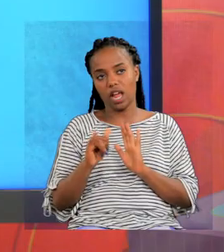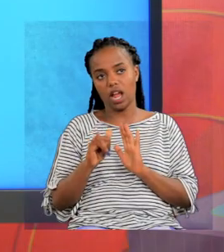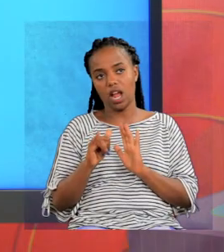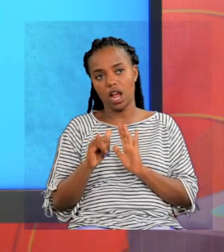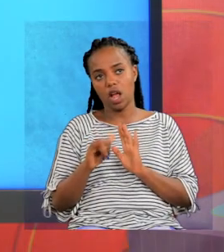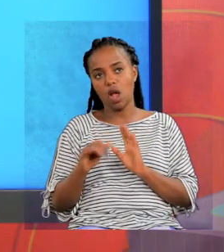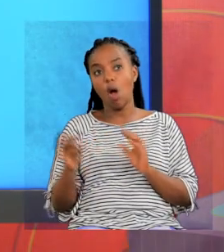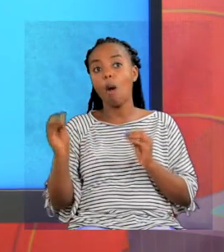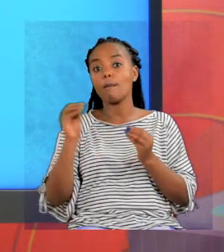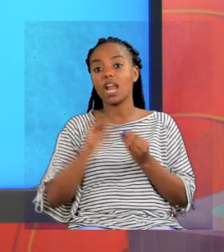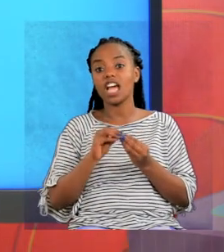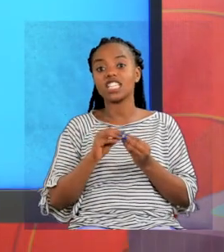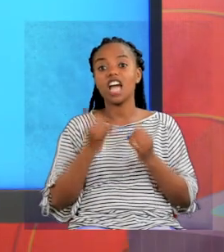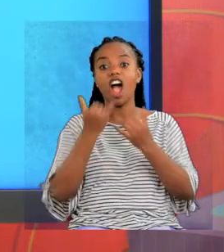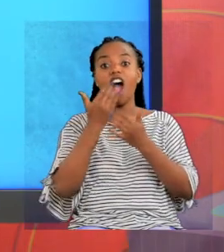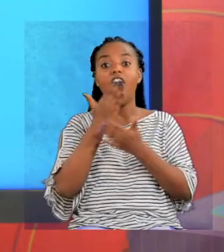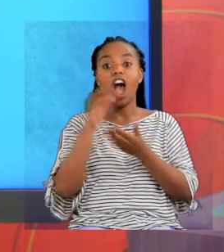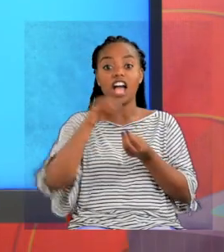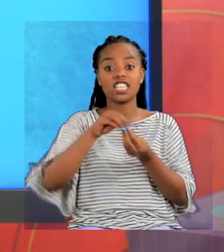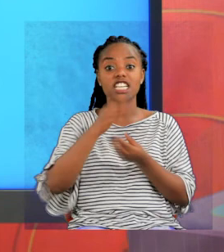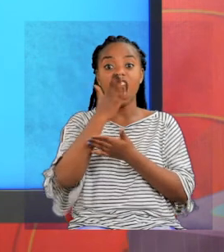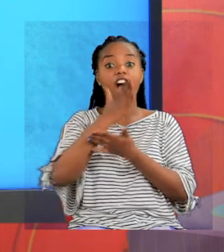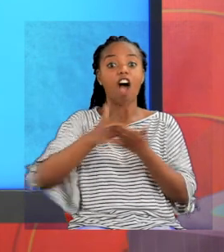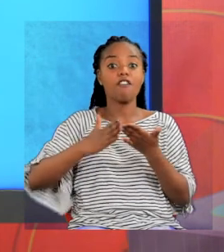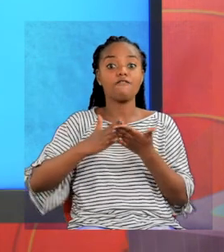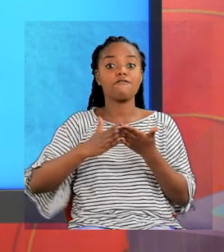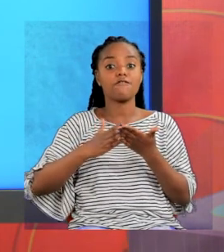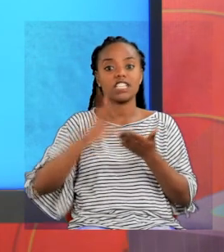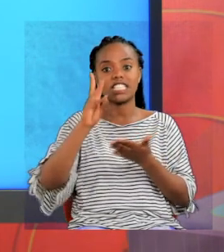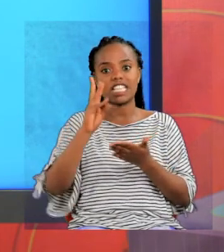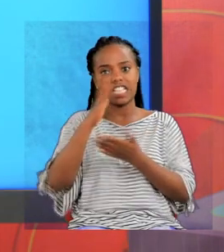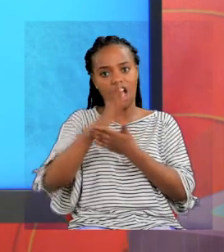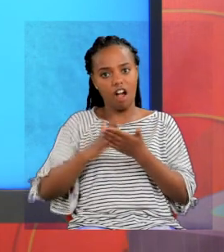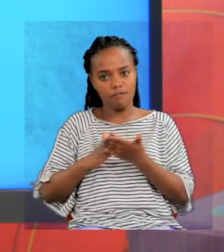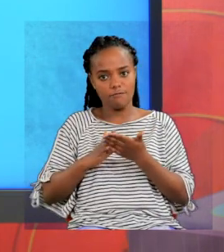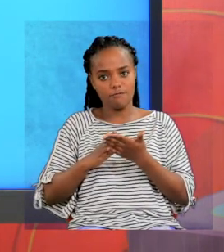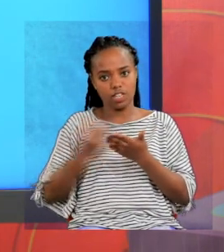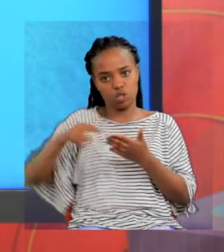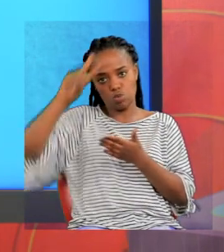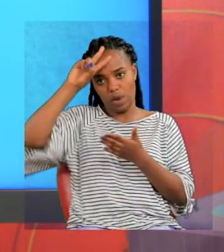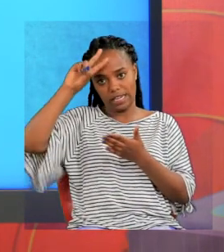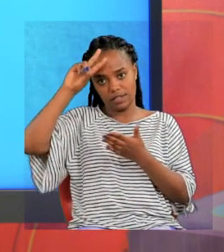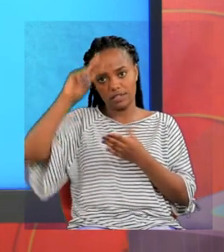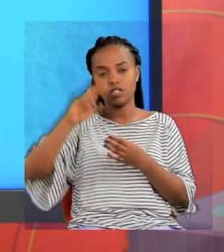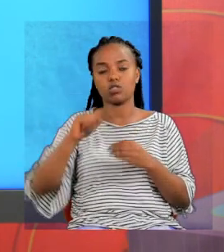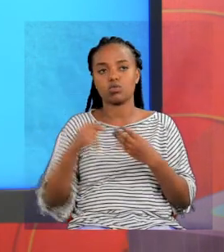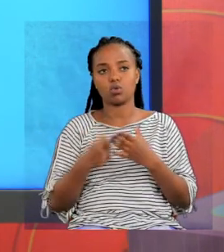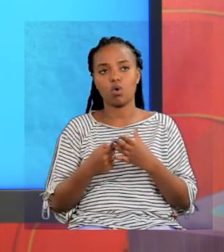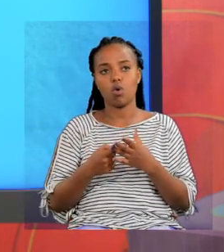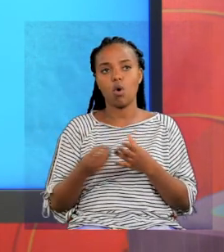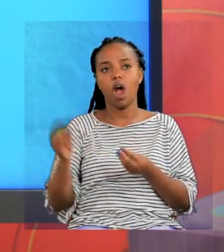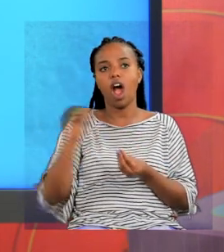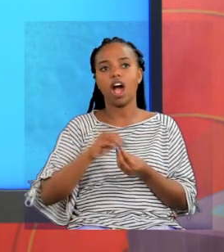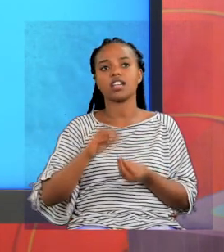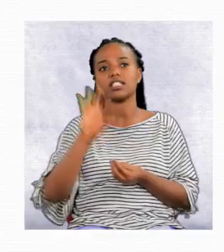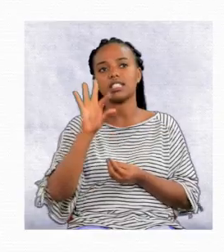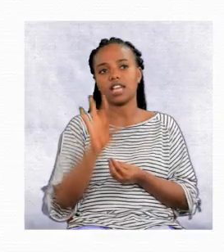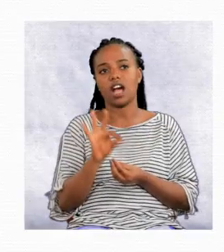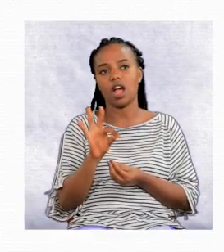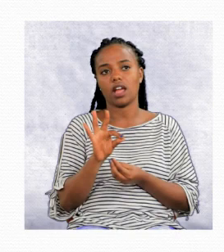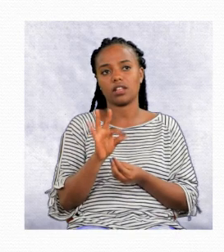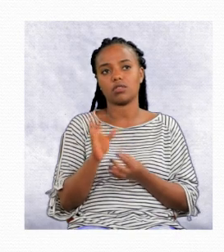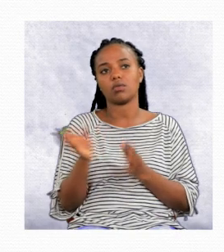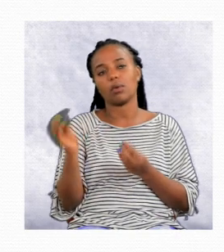plus add half of this one squared, So you add 9